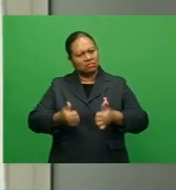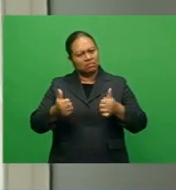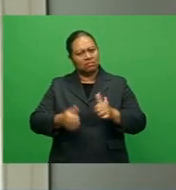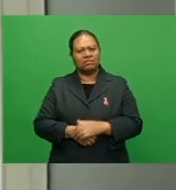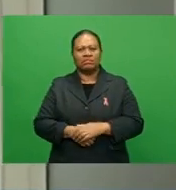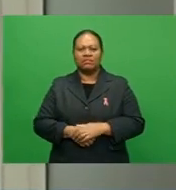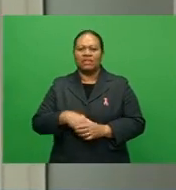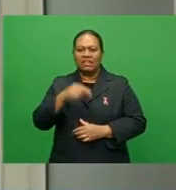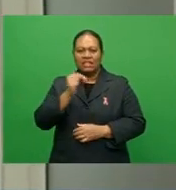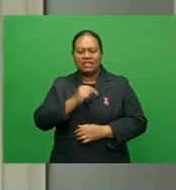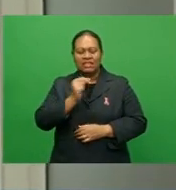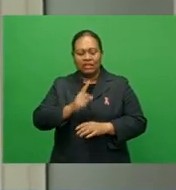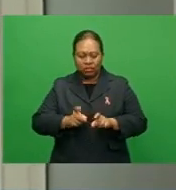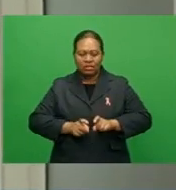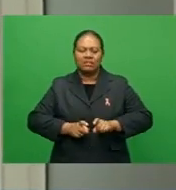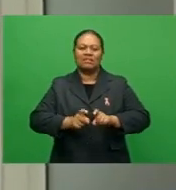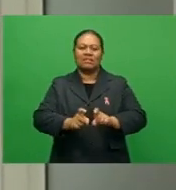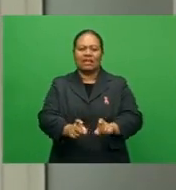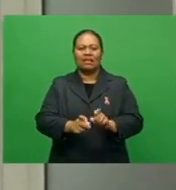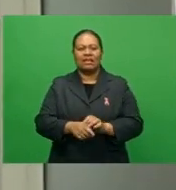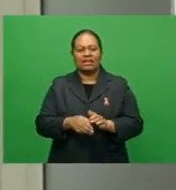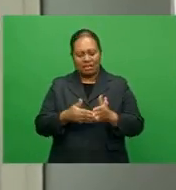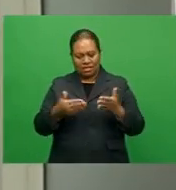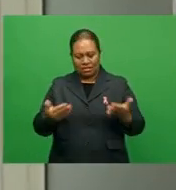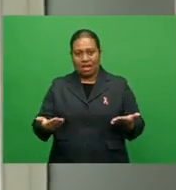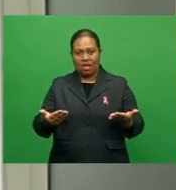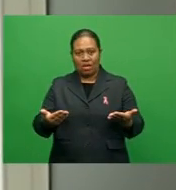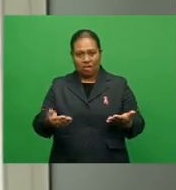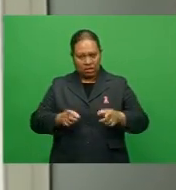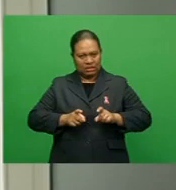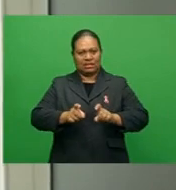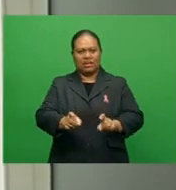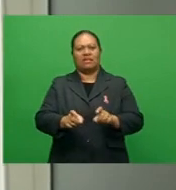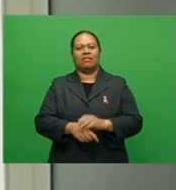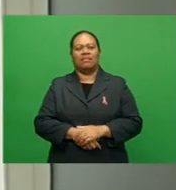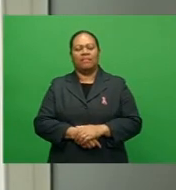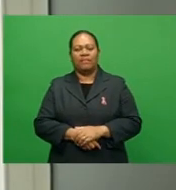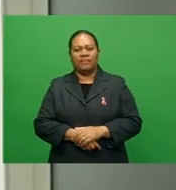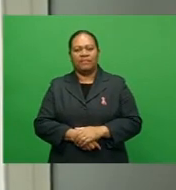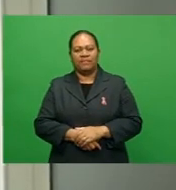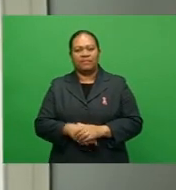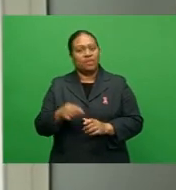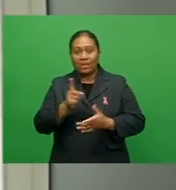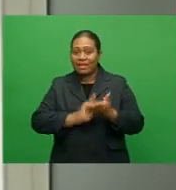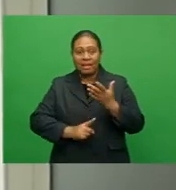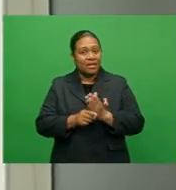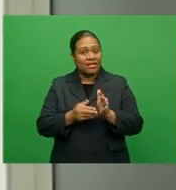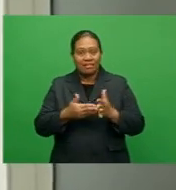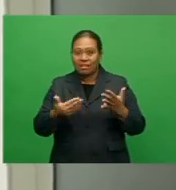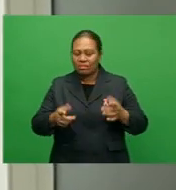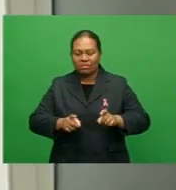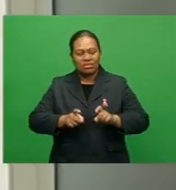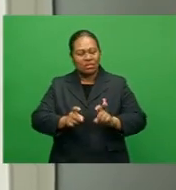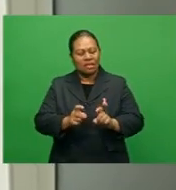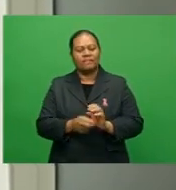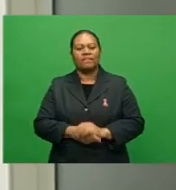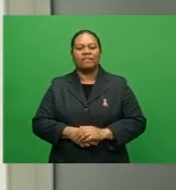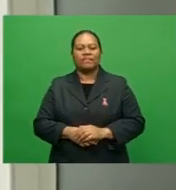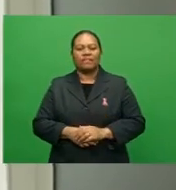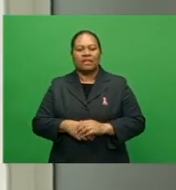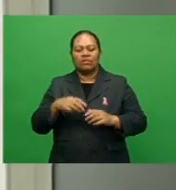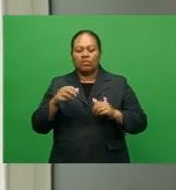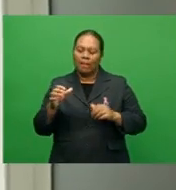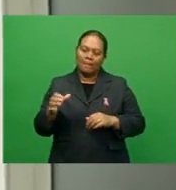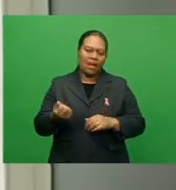It needs to stay where it is right now for us to be able to have a free discussion about it.